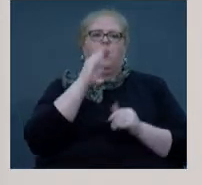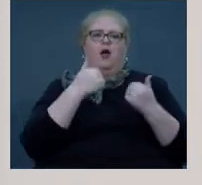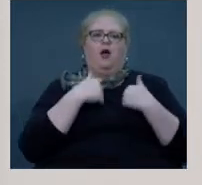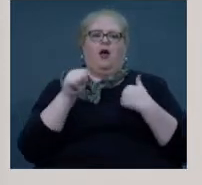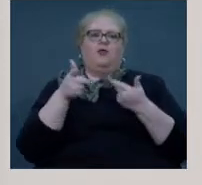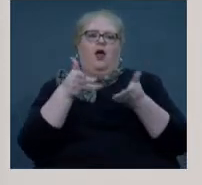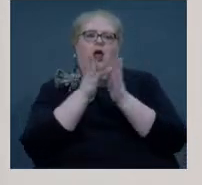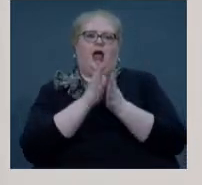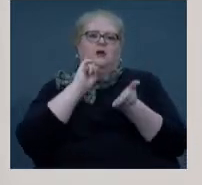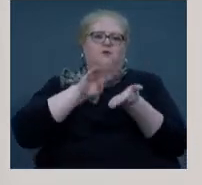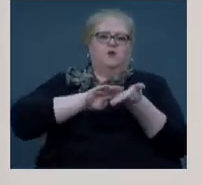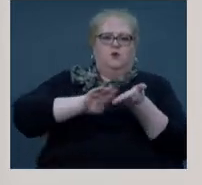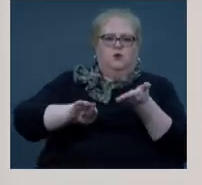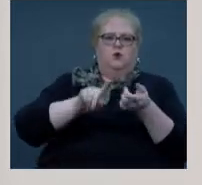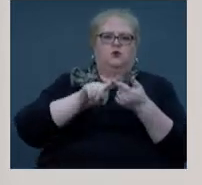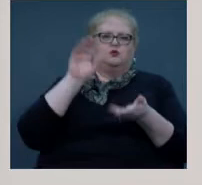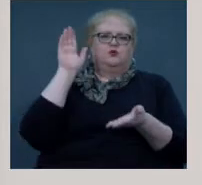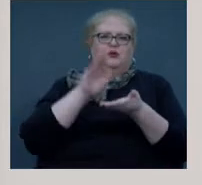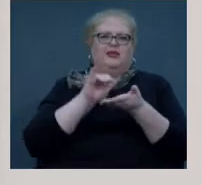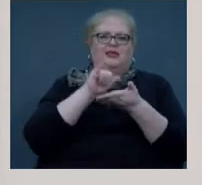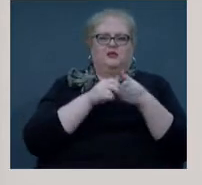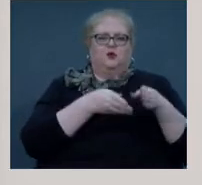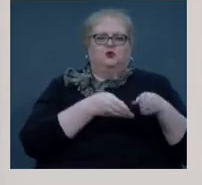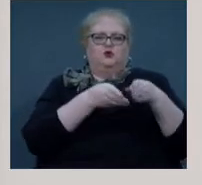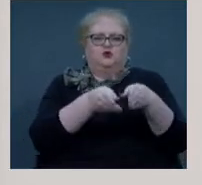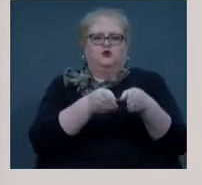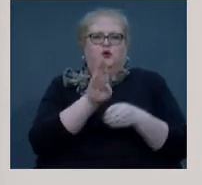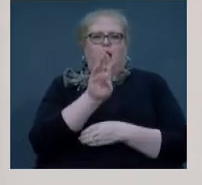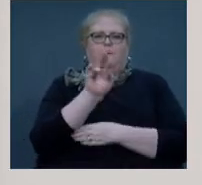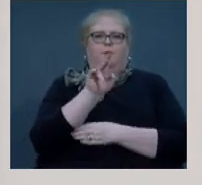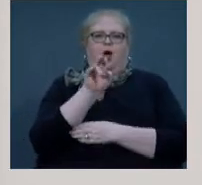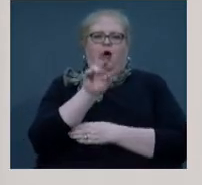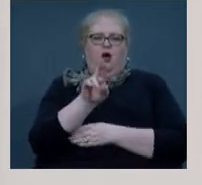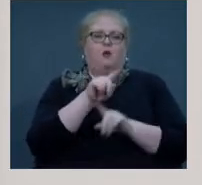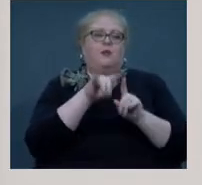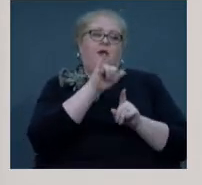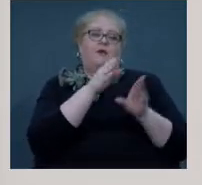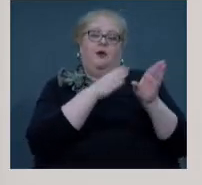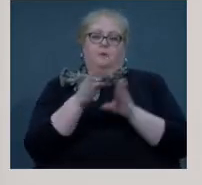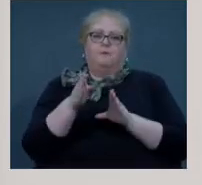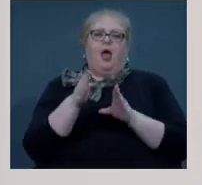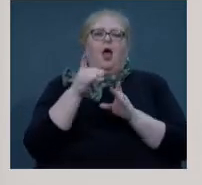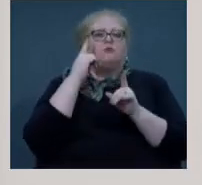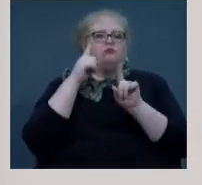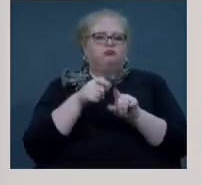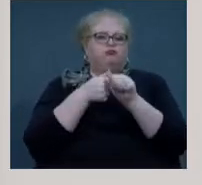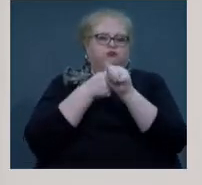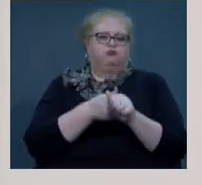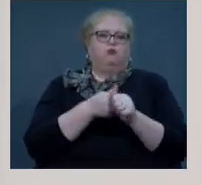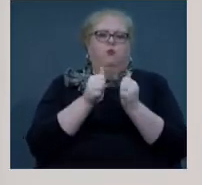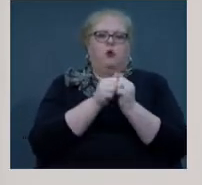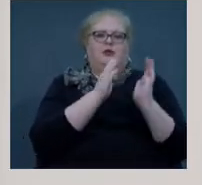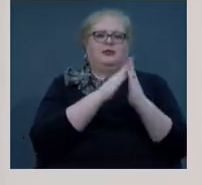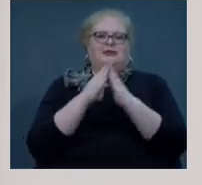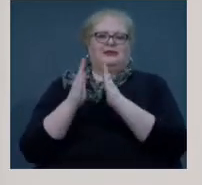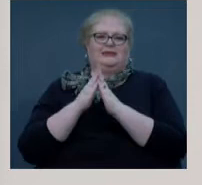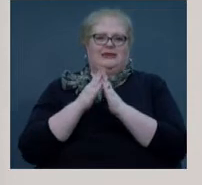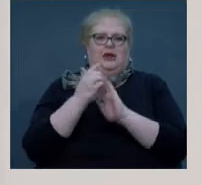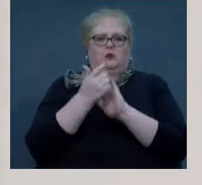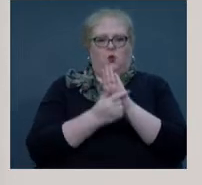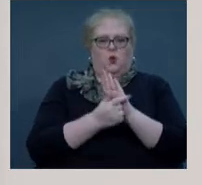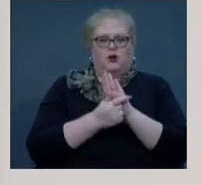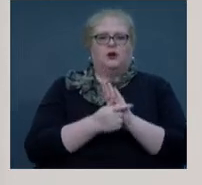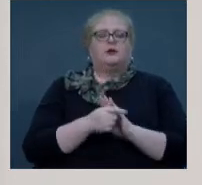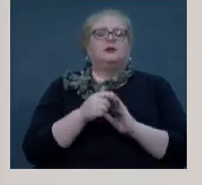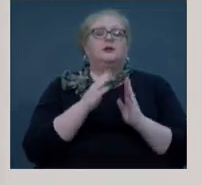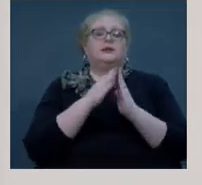requesting a variance to allow the reduced street buffers. This plan does, however, conform with the city's landscape ordinance. The city's master street